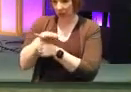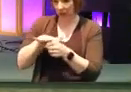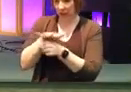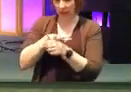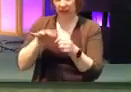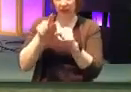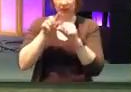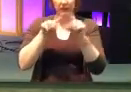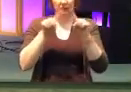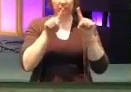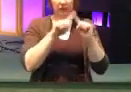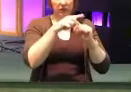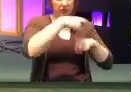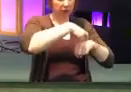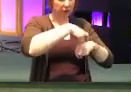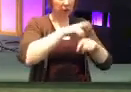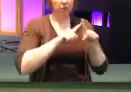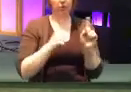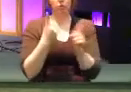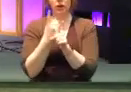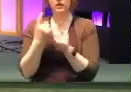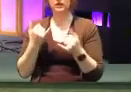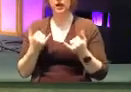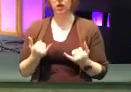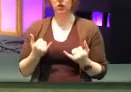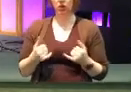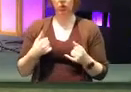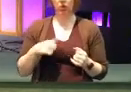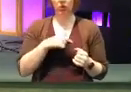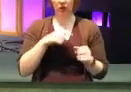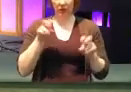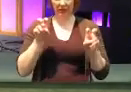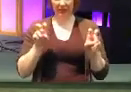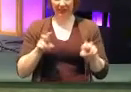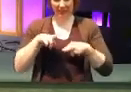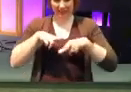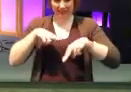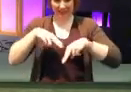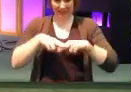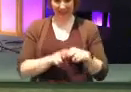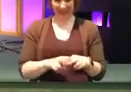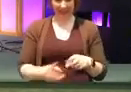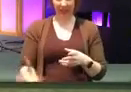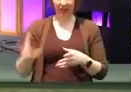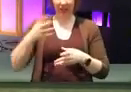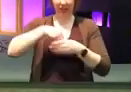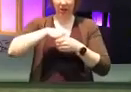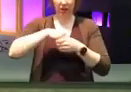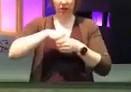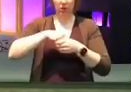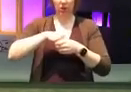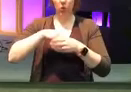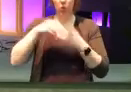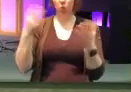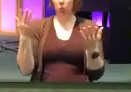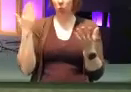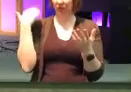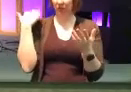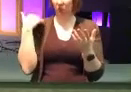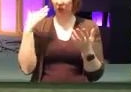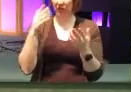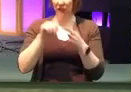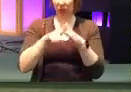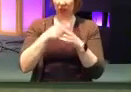times. But right now, we are sitting and participating in what started 90 years